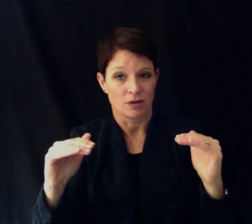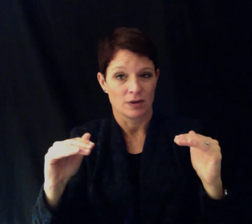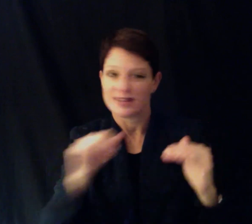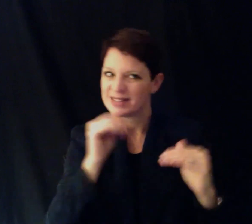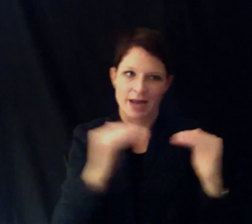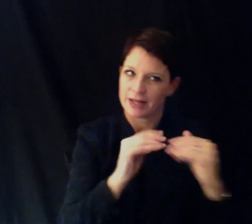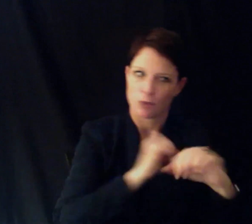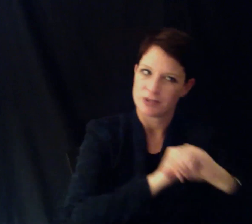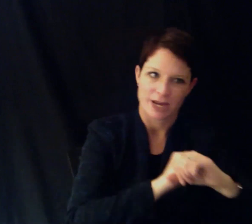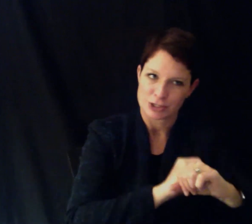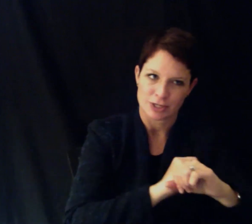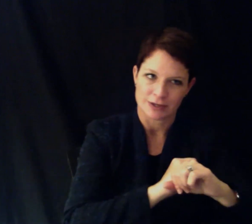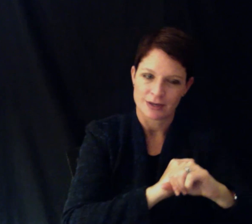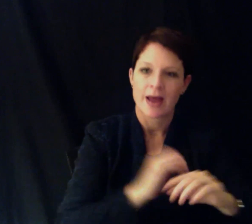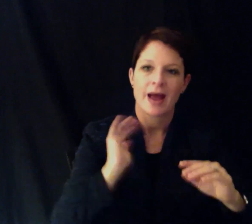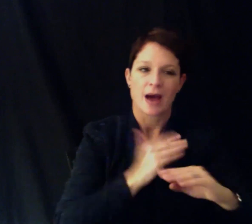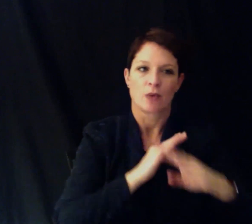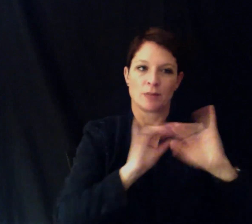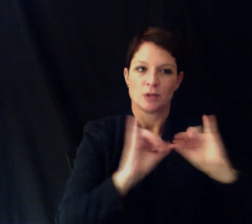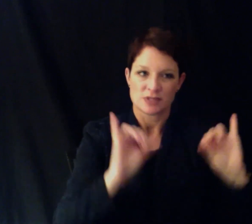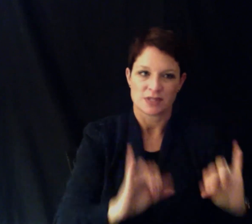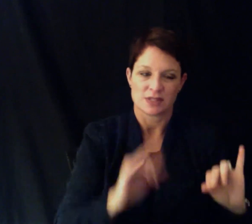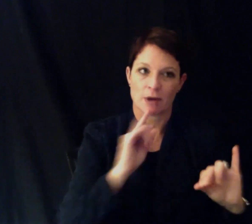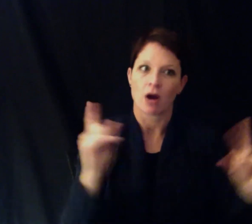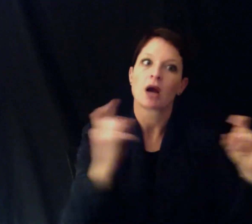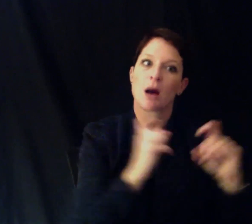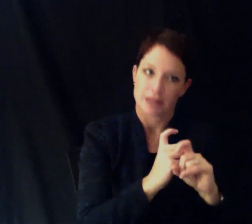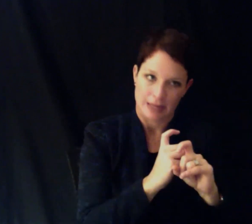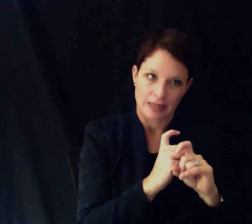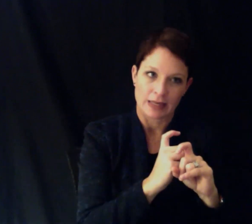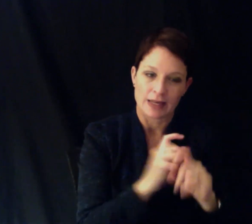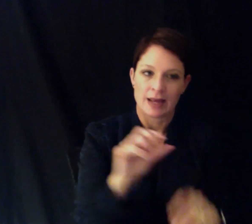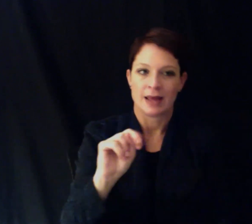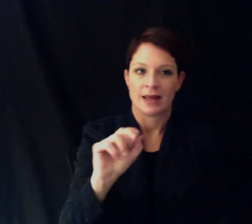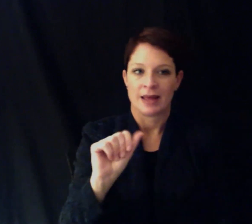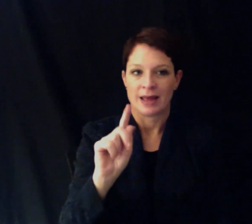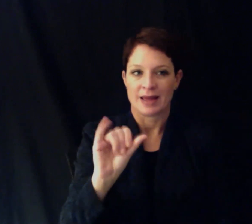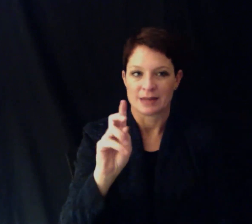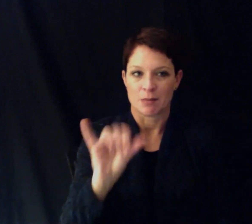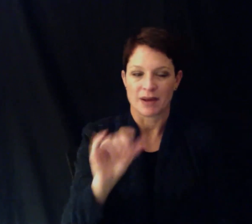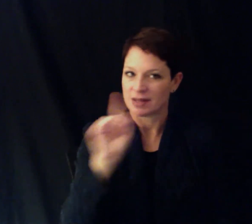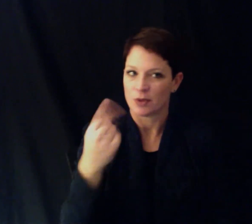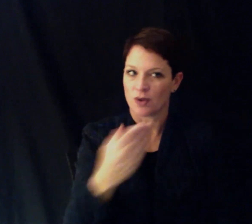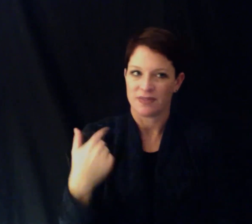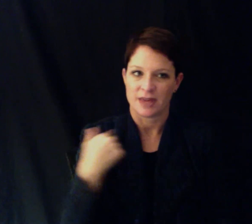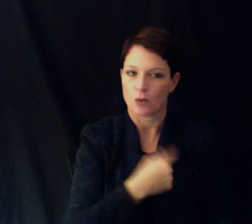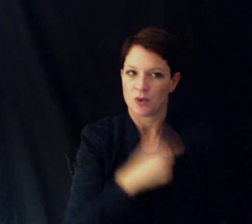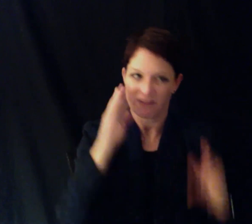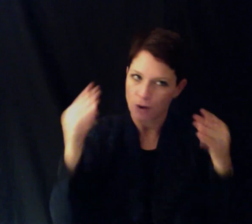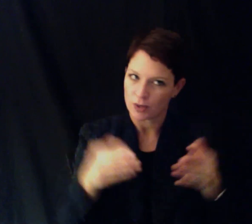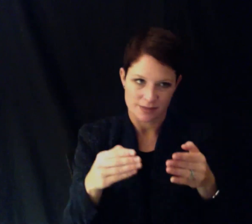equal protection. Our immune systems are really quite complicated, and antibody level is not the only thing we should be thinking